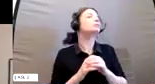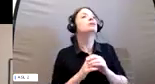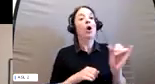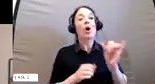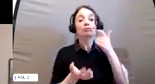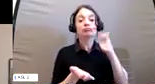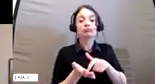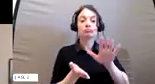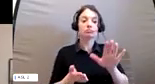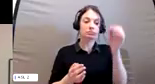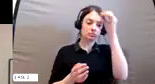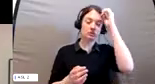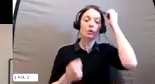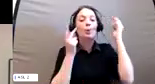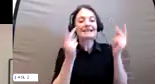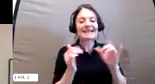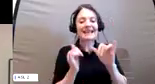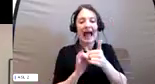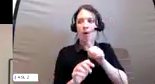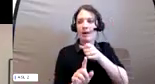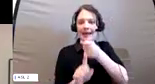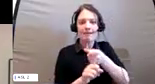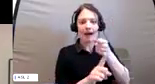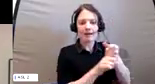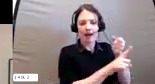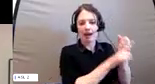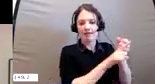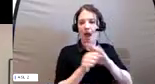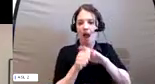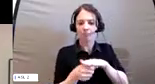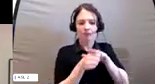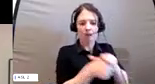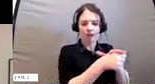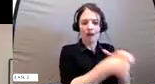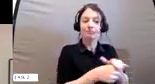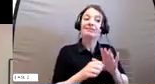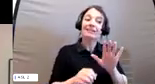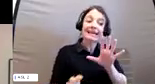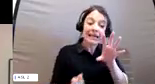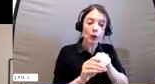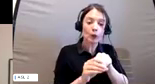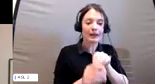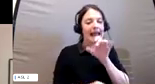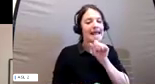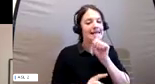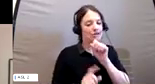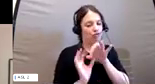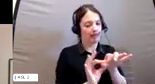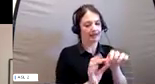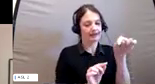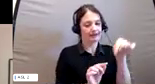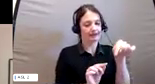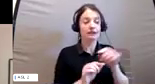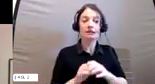intersectional impacts, including age-related vulnerability. However, it doesn't recognise